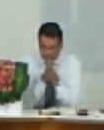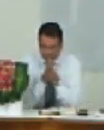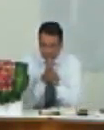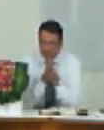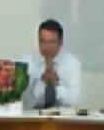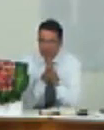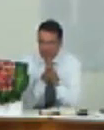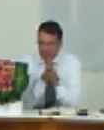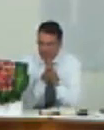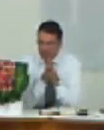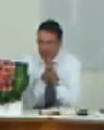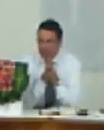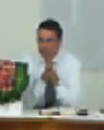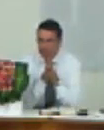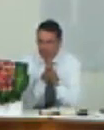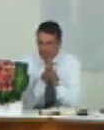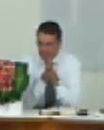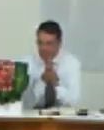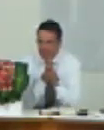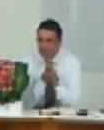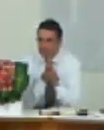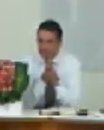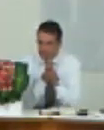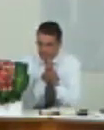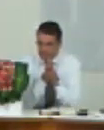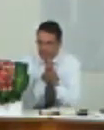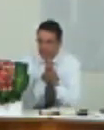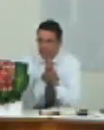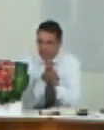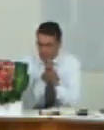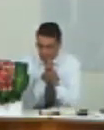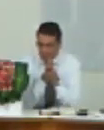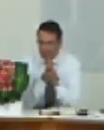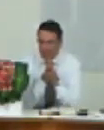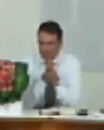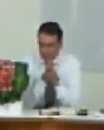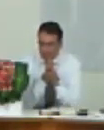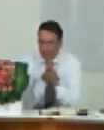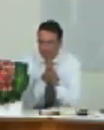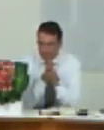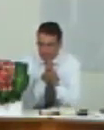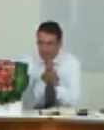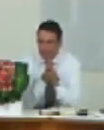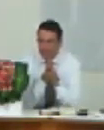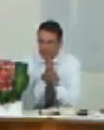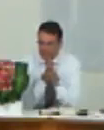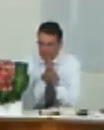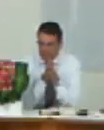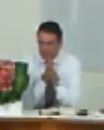Exato. It means Jesus, the bread of life, right? The breaking the bread.